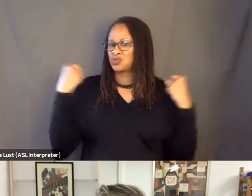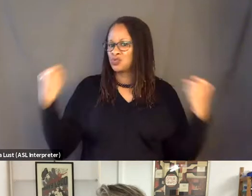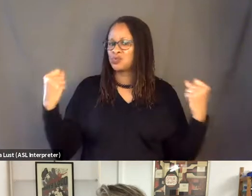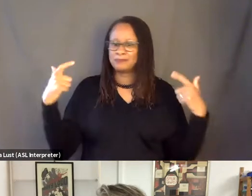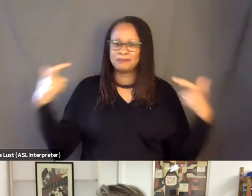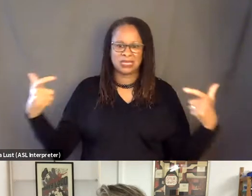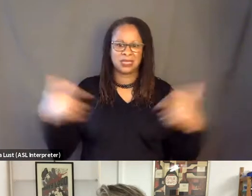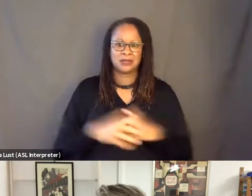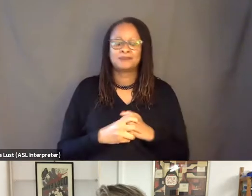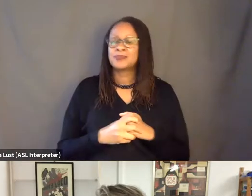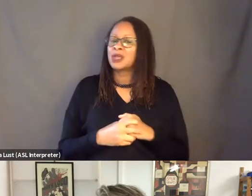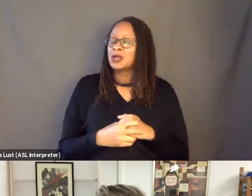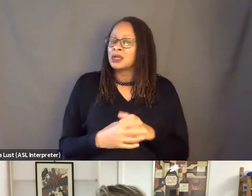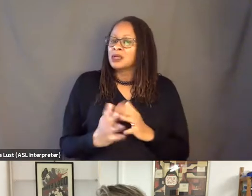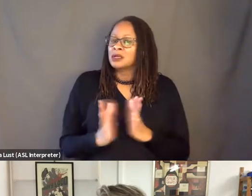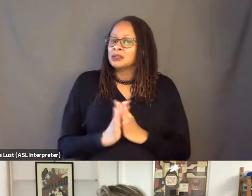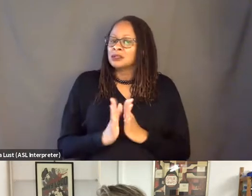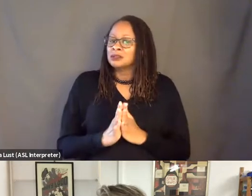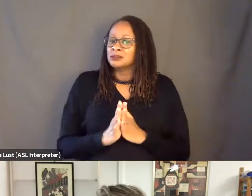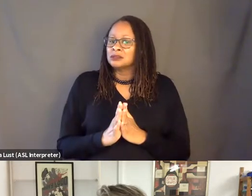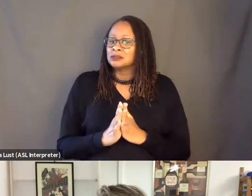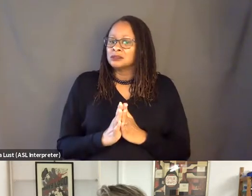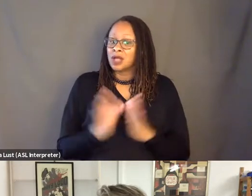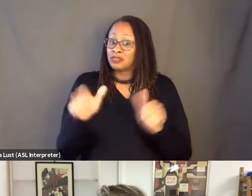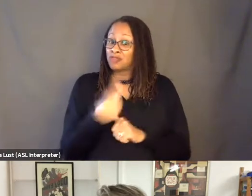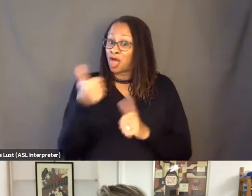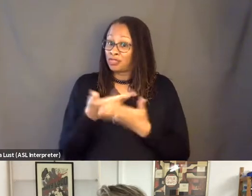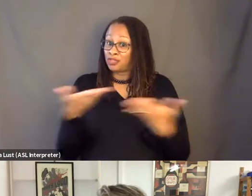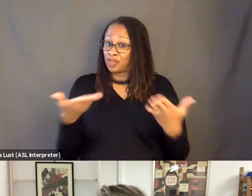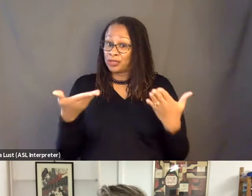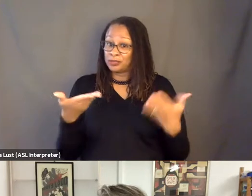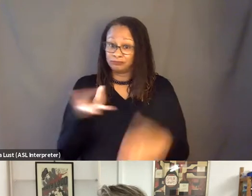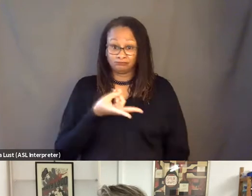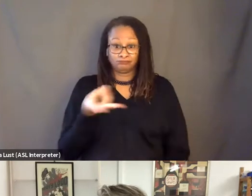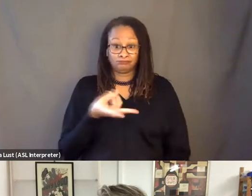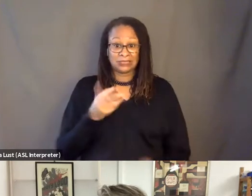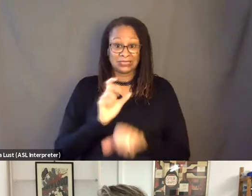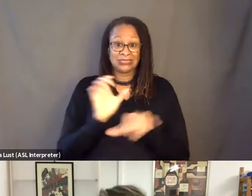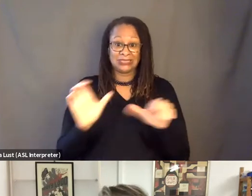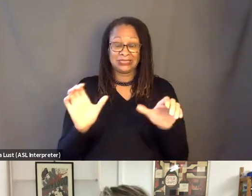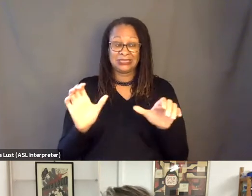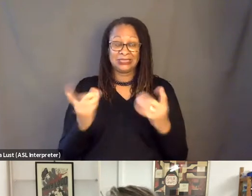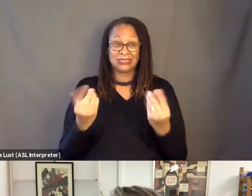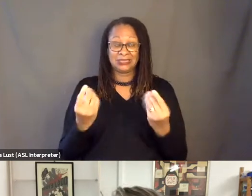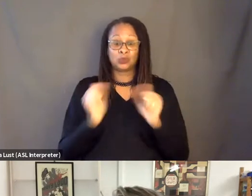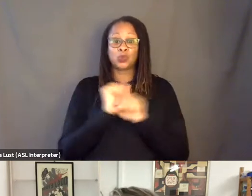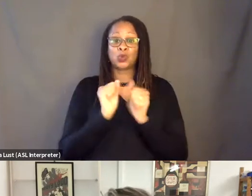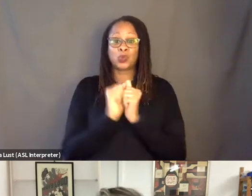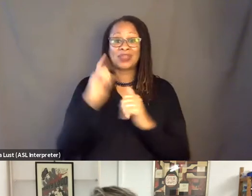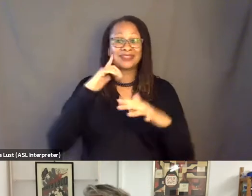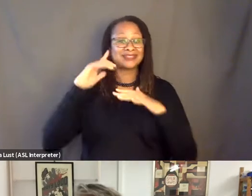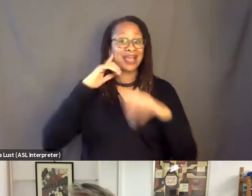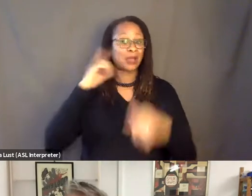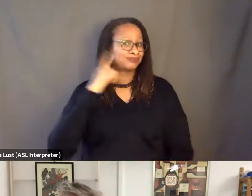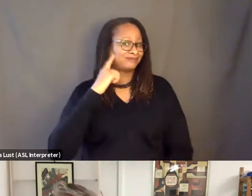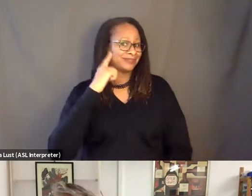The other thing that you did was work with the sound in the movie. I